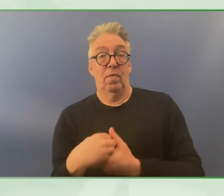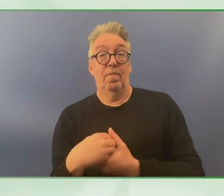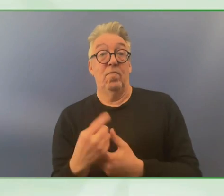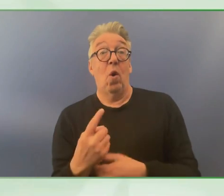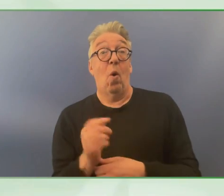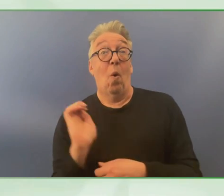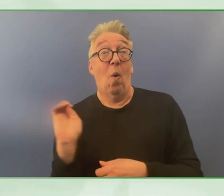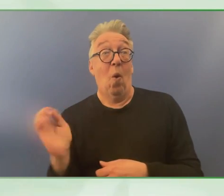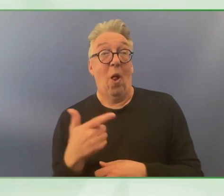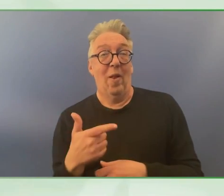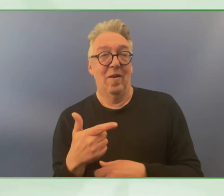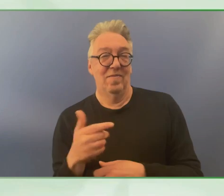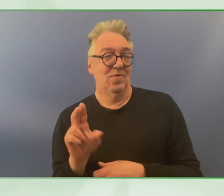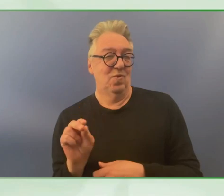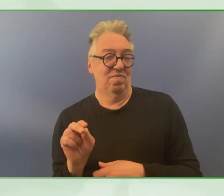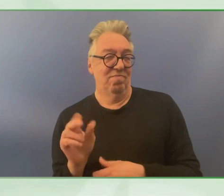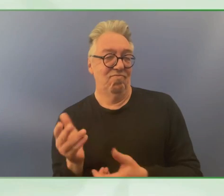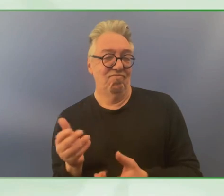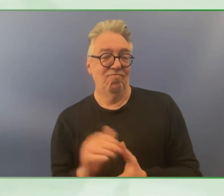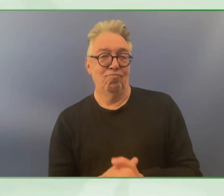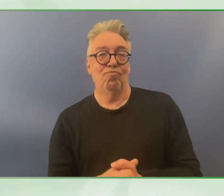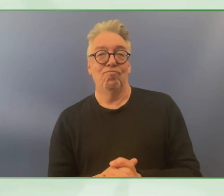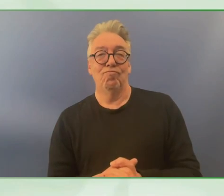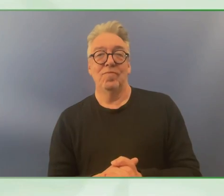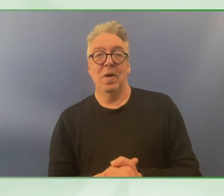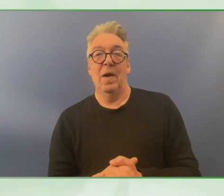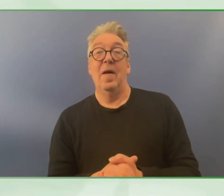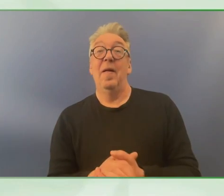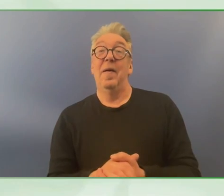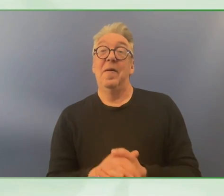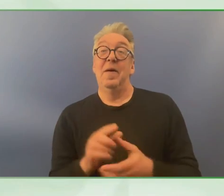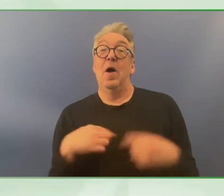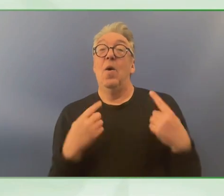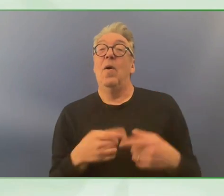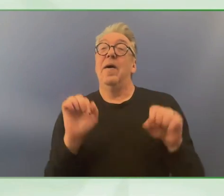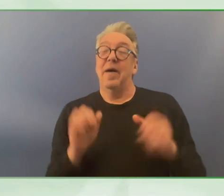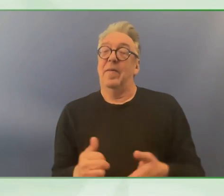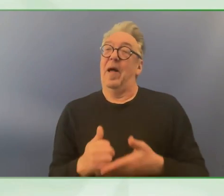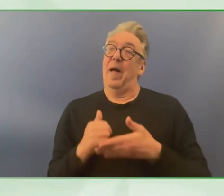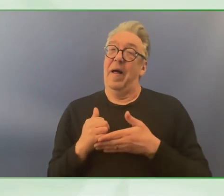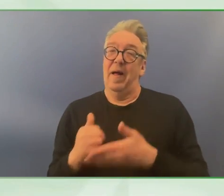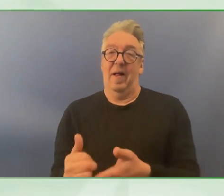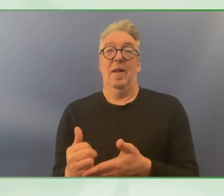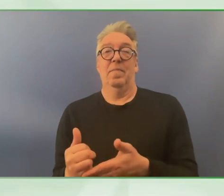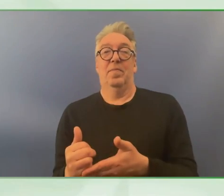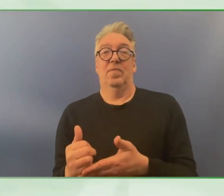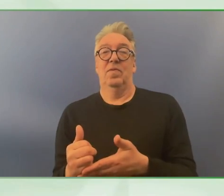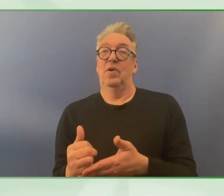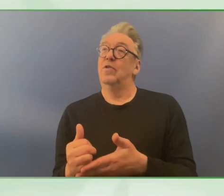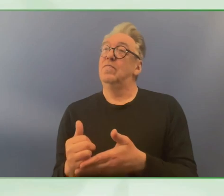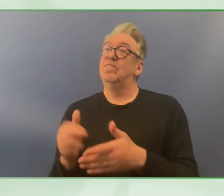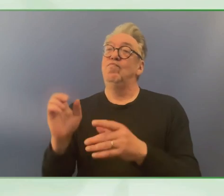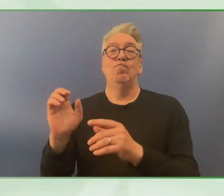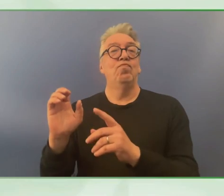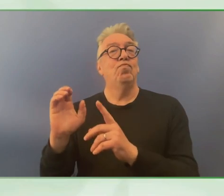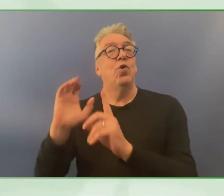I think that's where our sector can come in and help support those organizations around culture change and support them in what